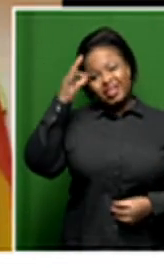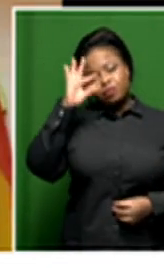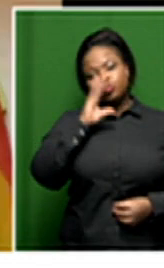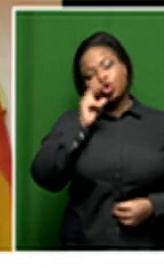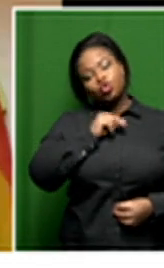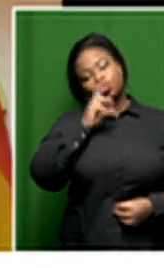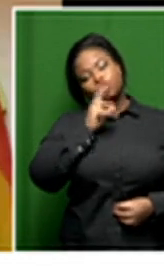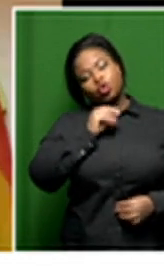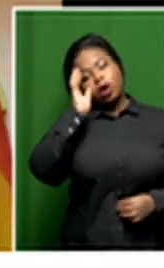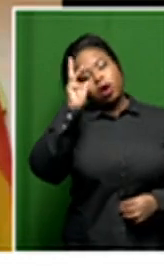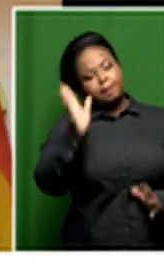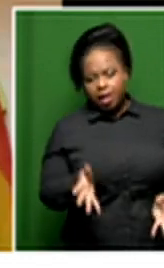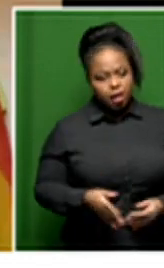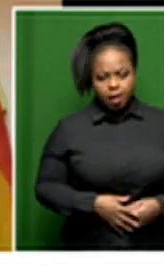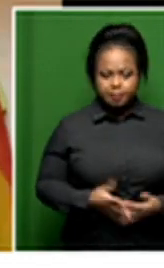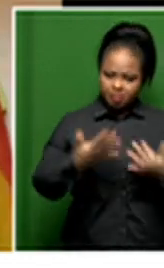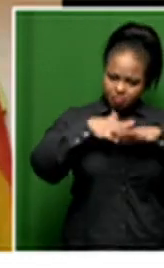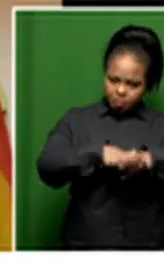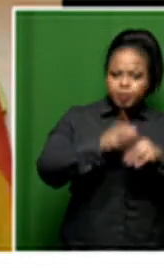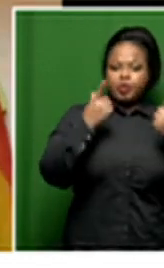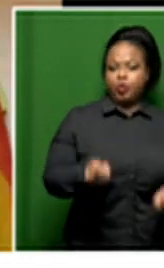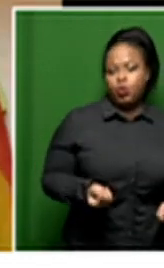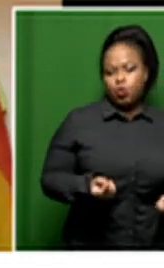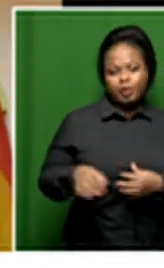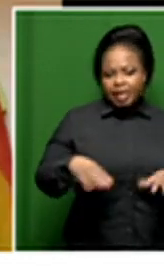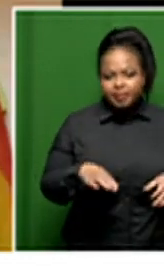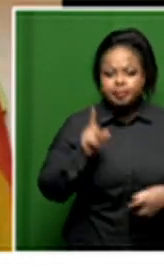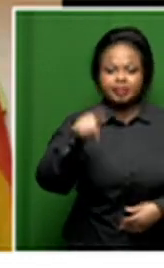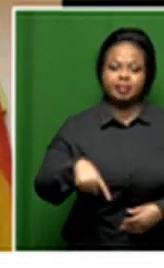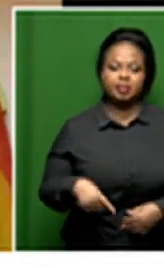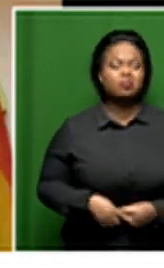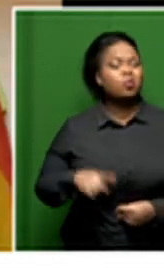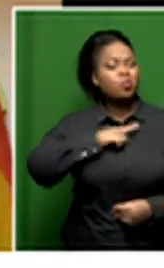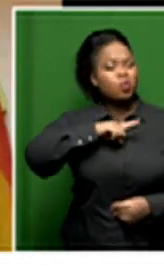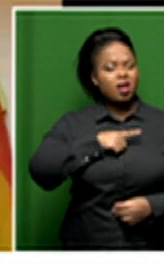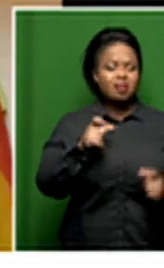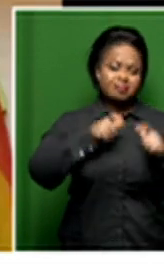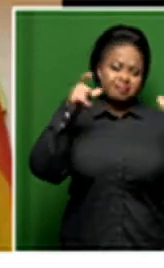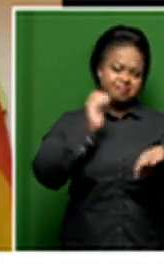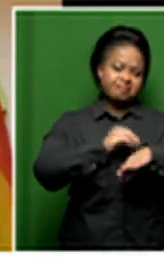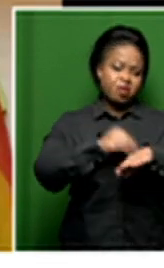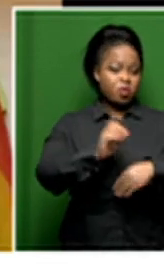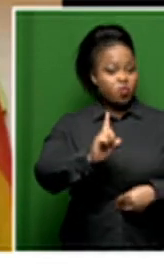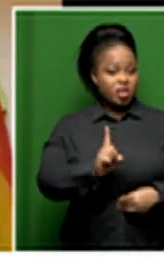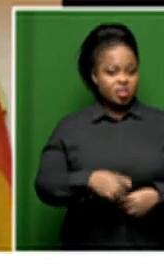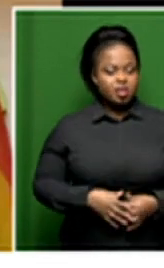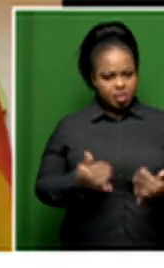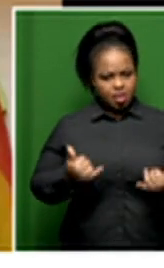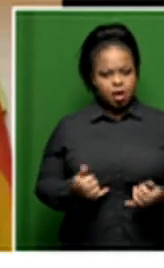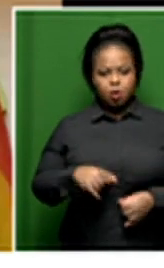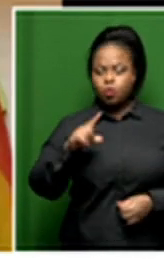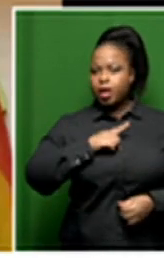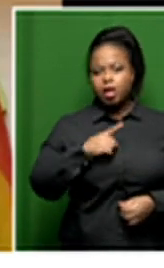We want government that's acting. I mean, one of the biggest problems that we've also seen even in the NTT is